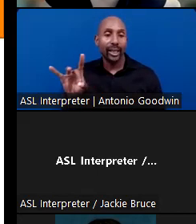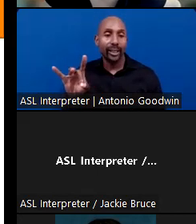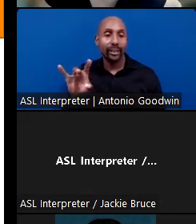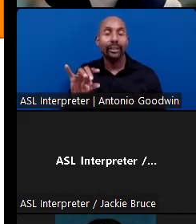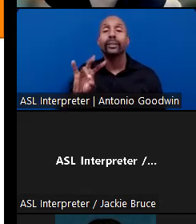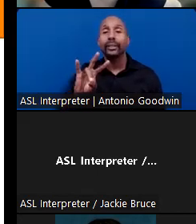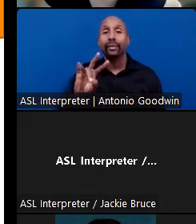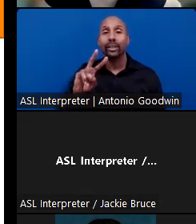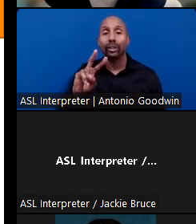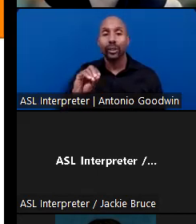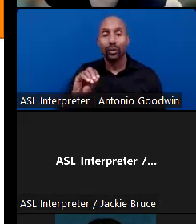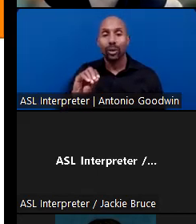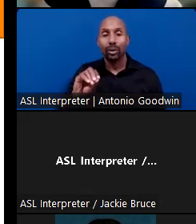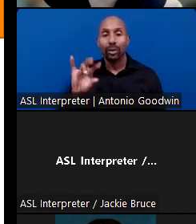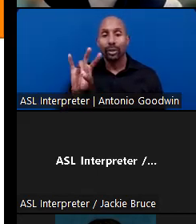888-720-7489.